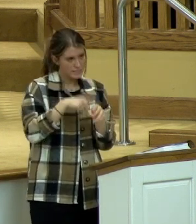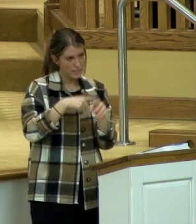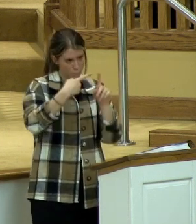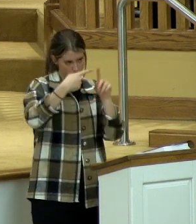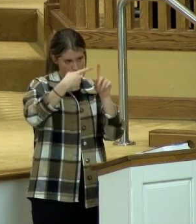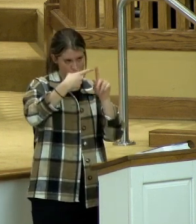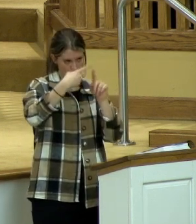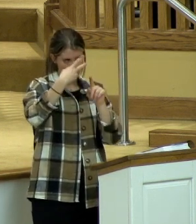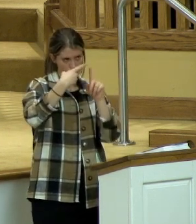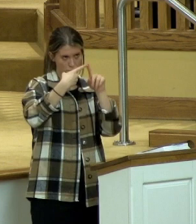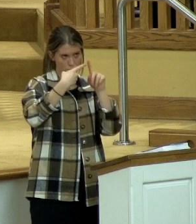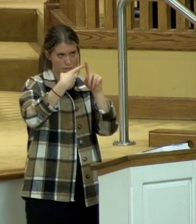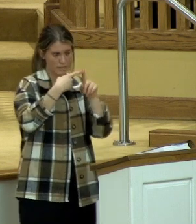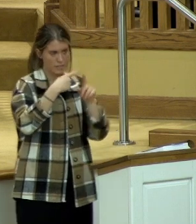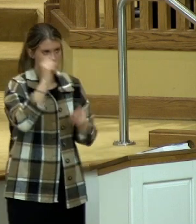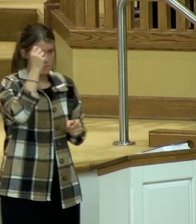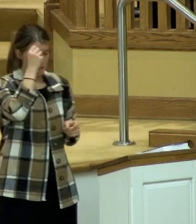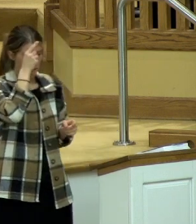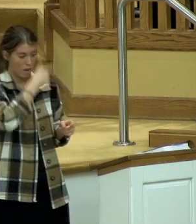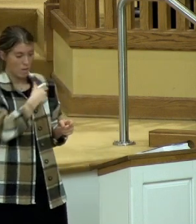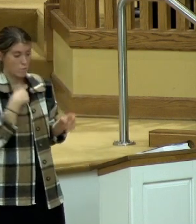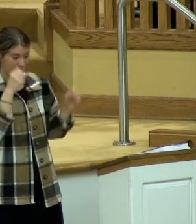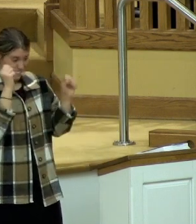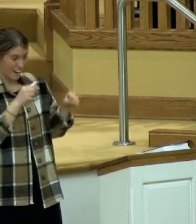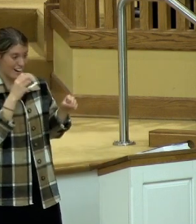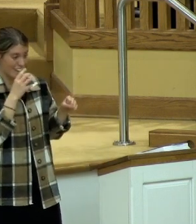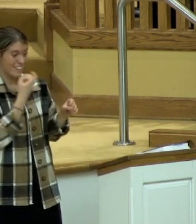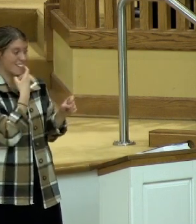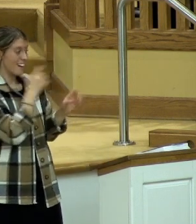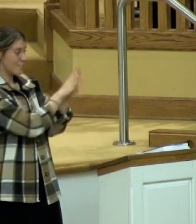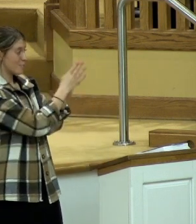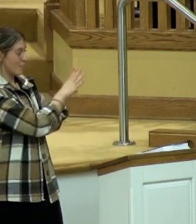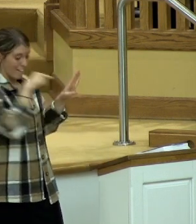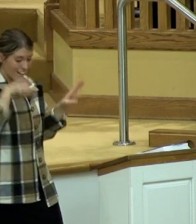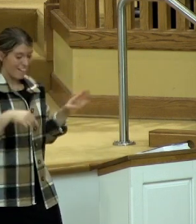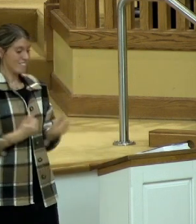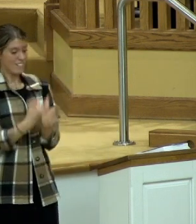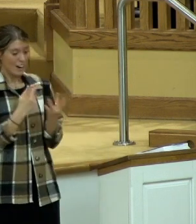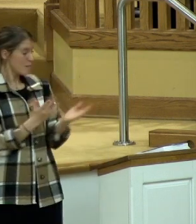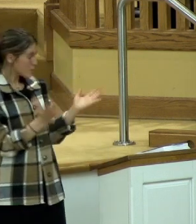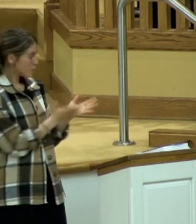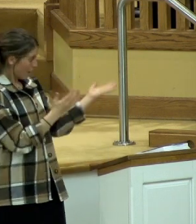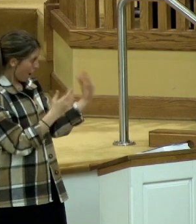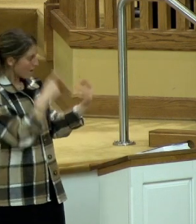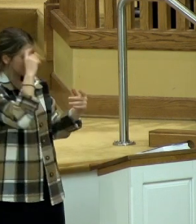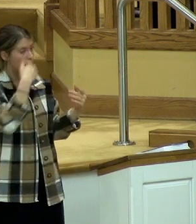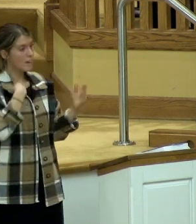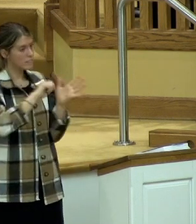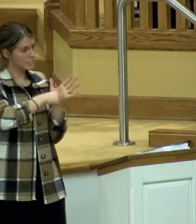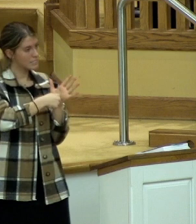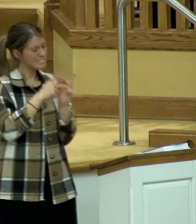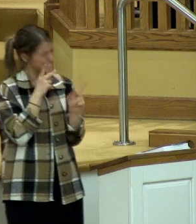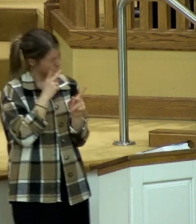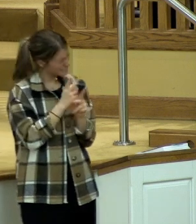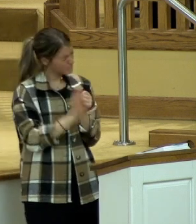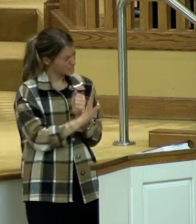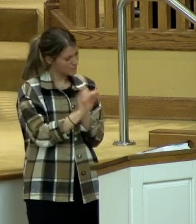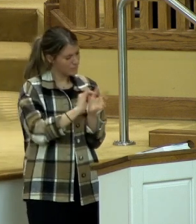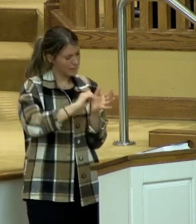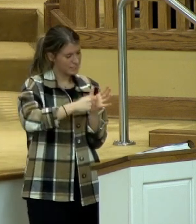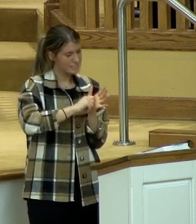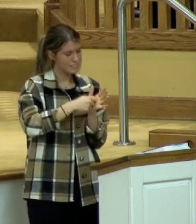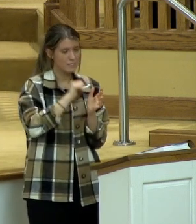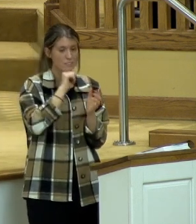two. So, number one, realize that we get to be on that side of the glass and encourage people to come there because we have the key. Keep that key. Don't get